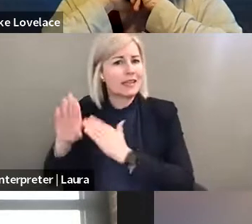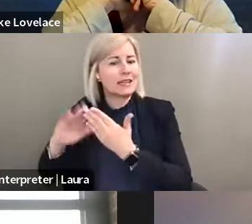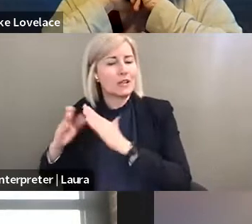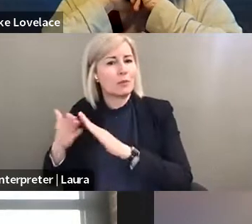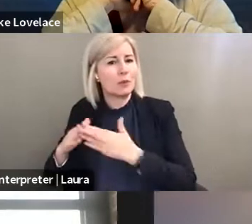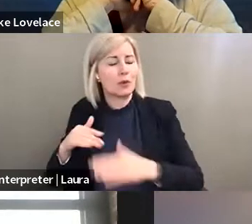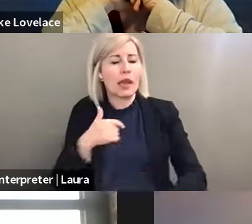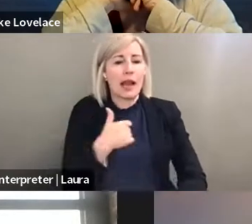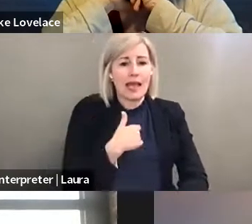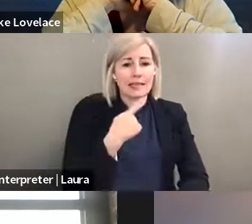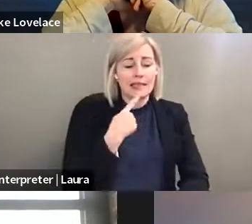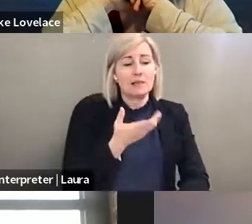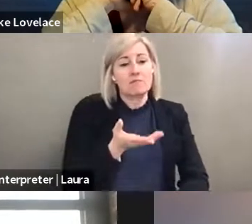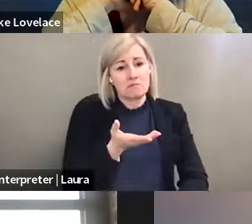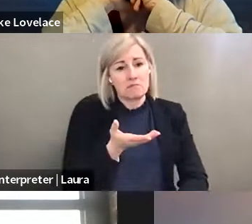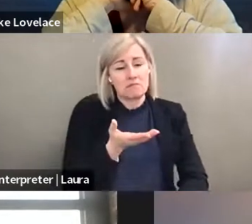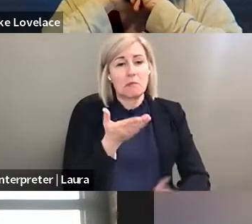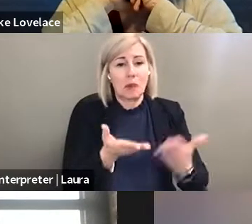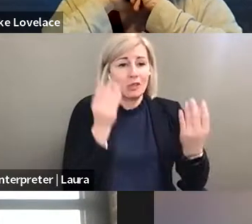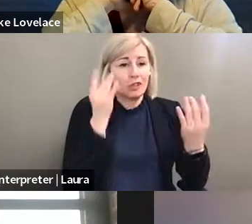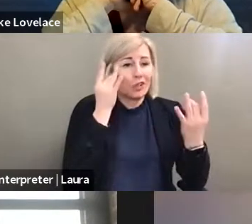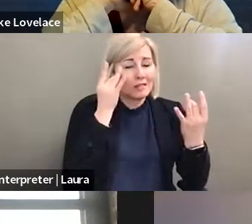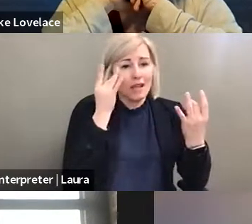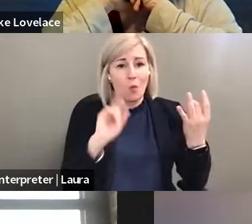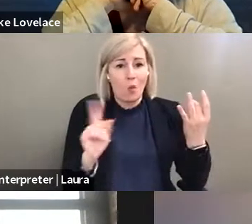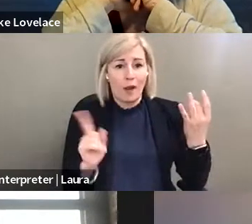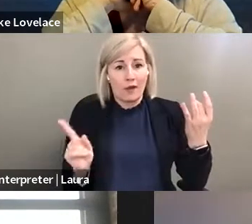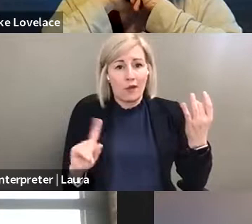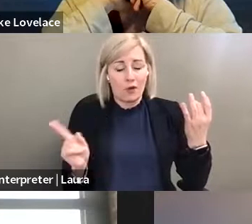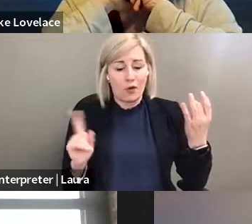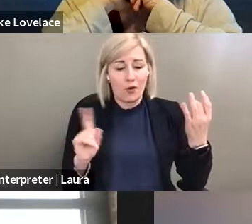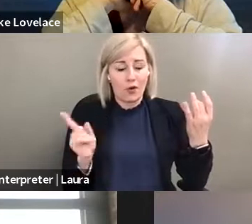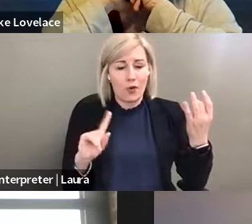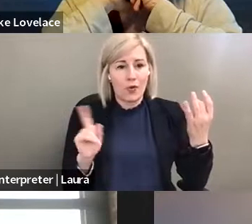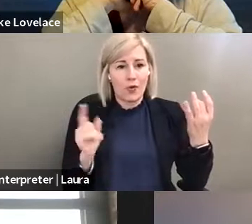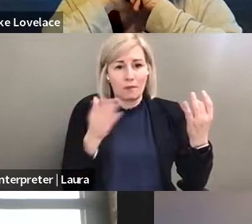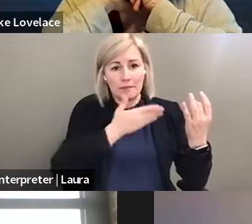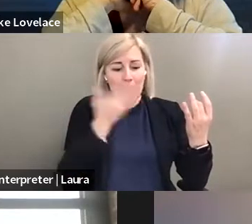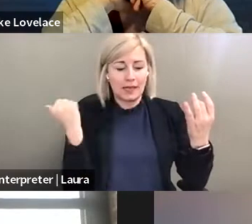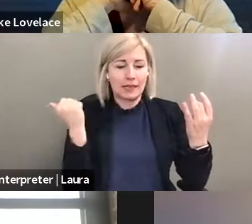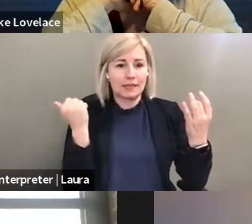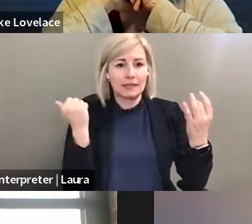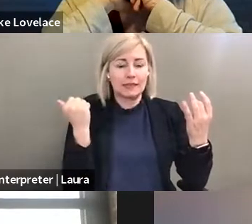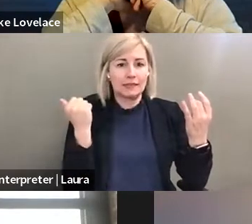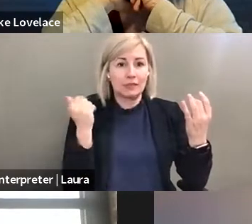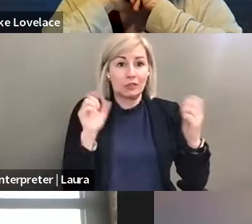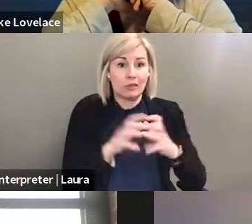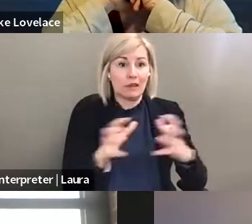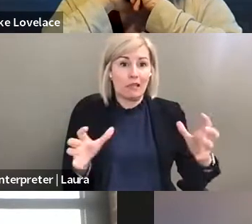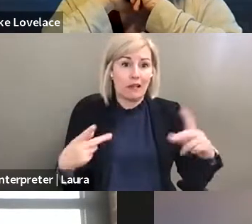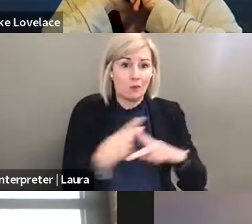said, well, you might want to start thinking about where you're going to go, because it could be a lot worse